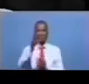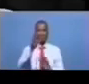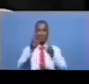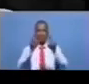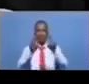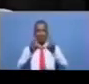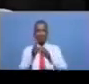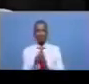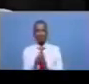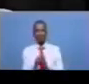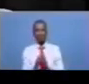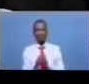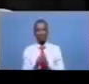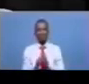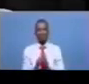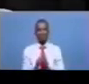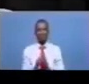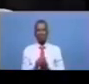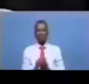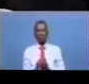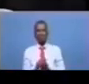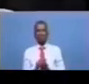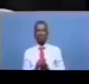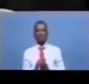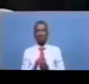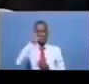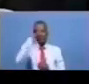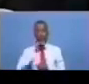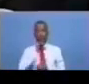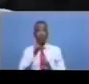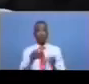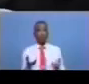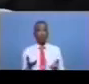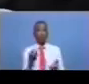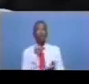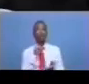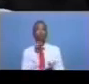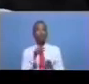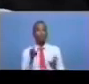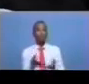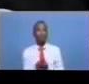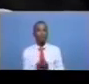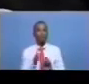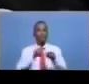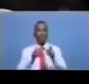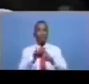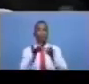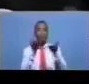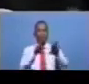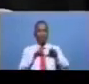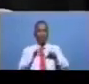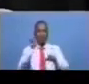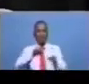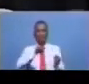question. First of all, Dr. Ayine is not in court today and is not with us here because he lost a friend. and he